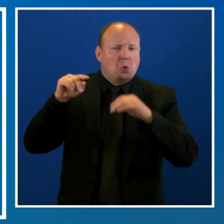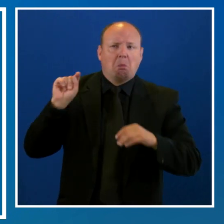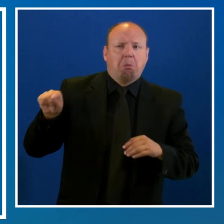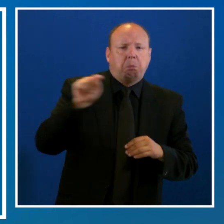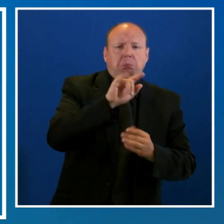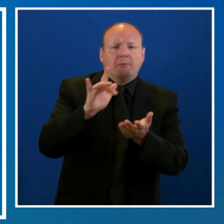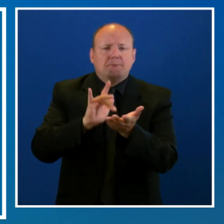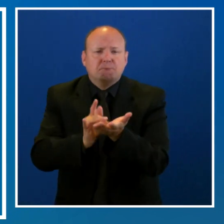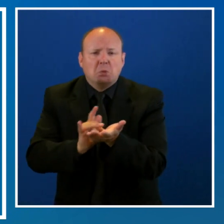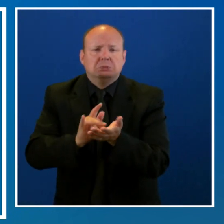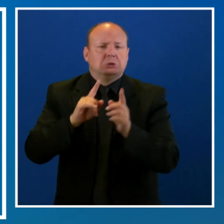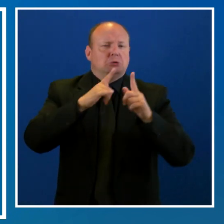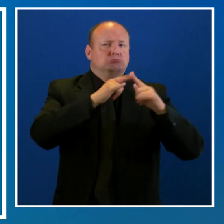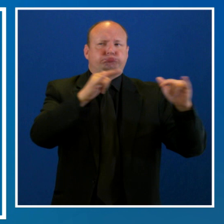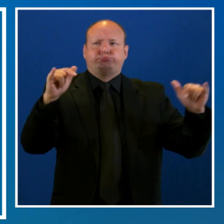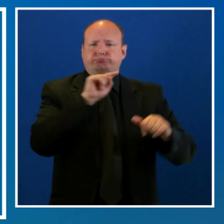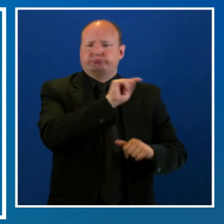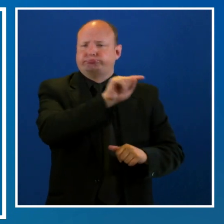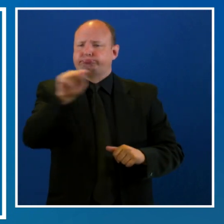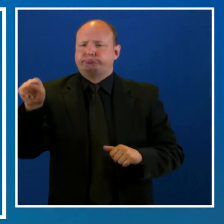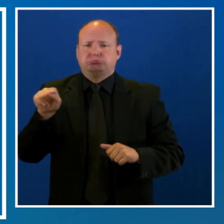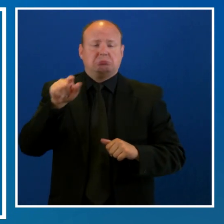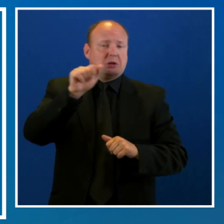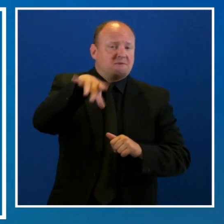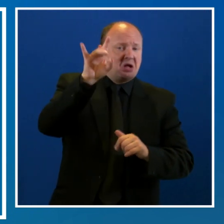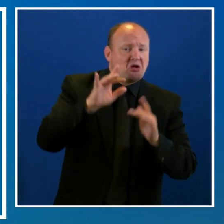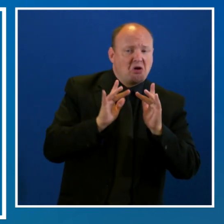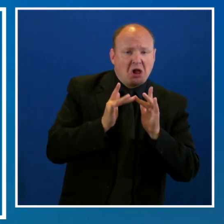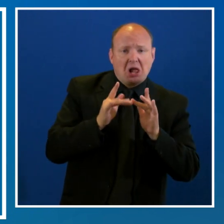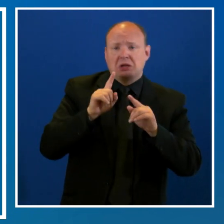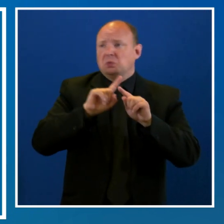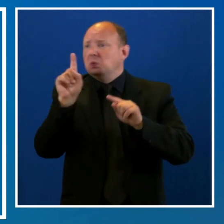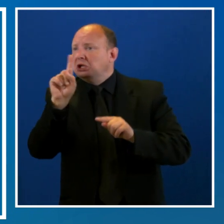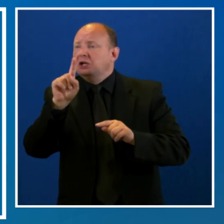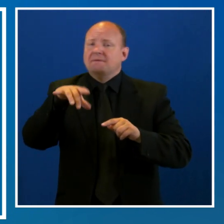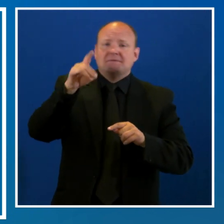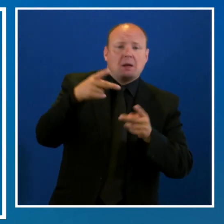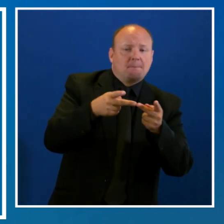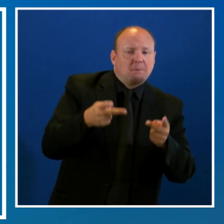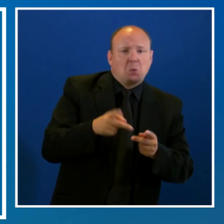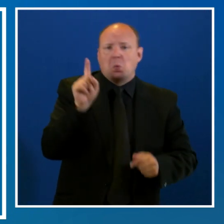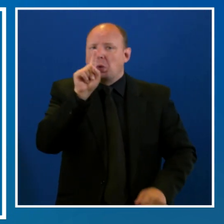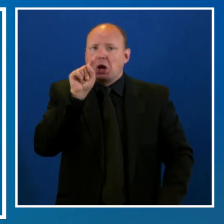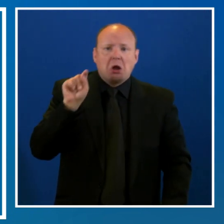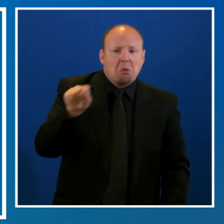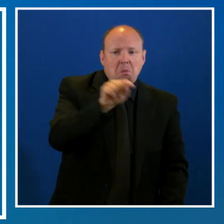Find a location offering COVID-19 vaccine near you, search